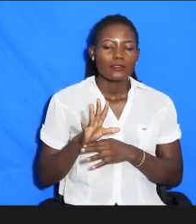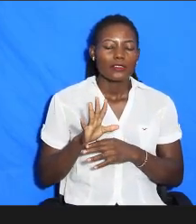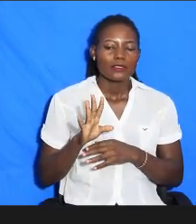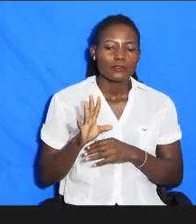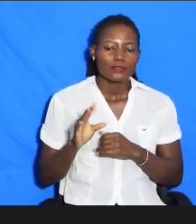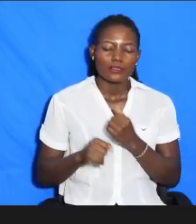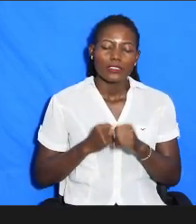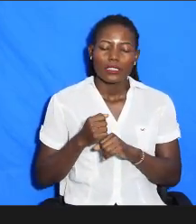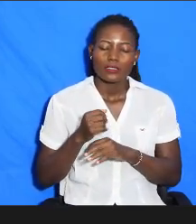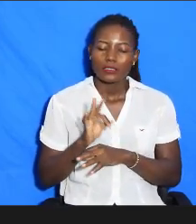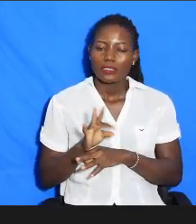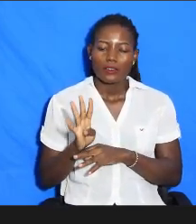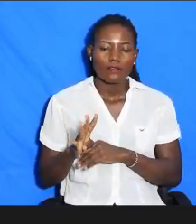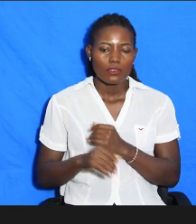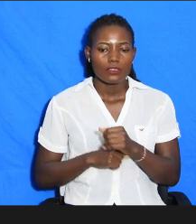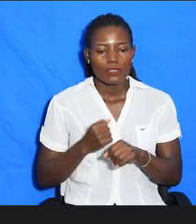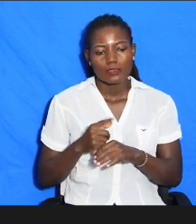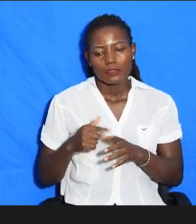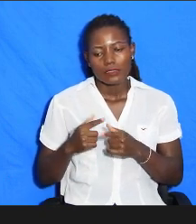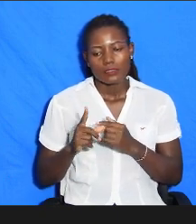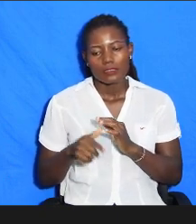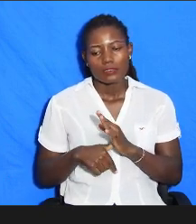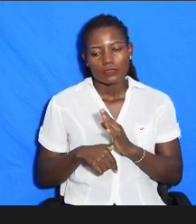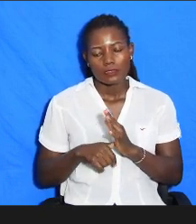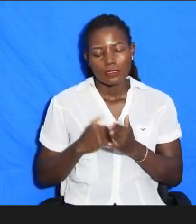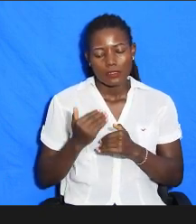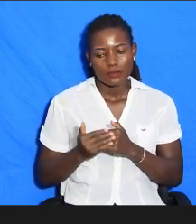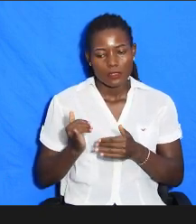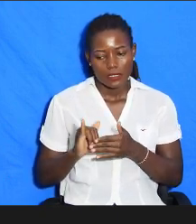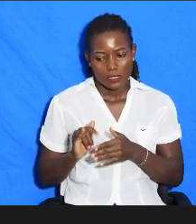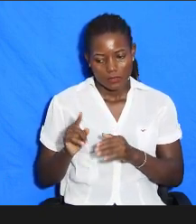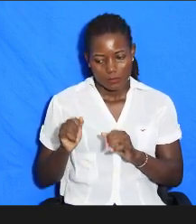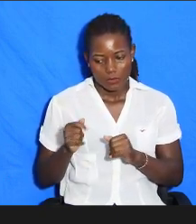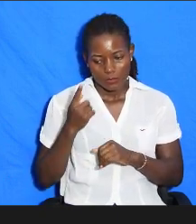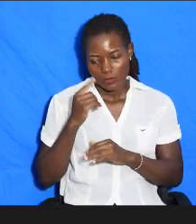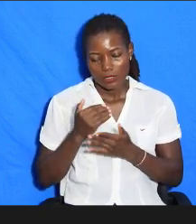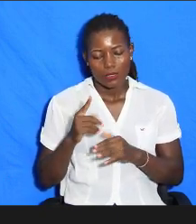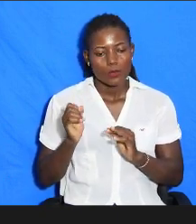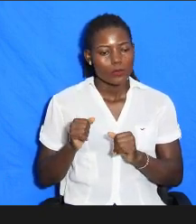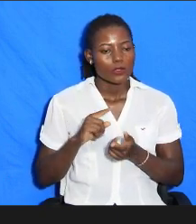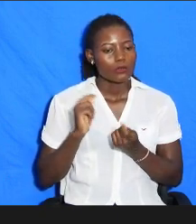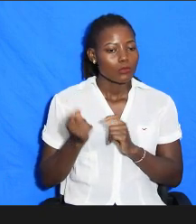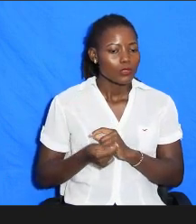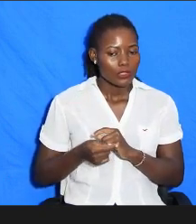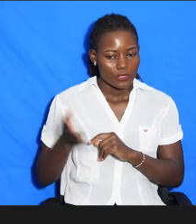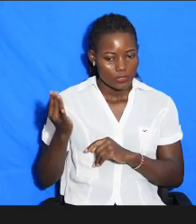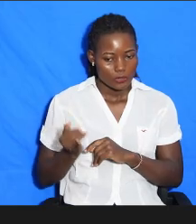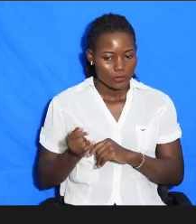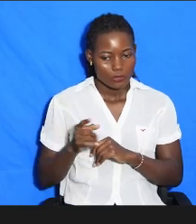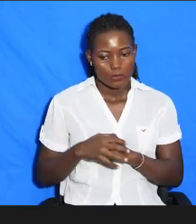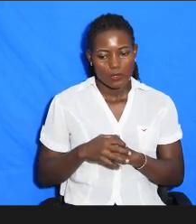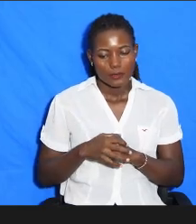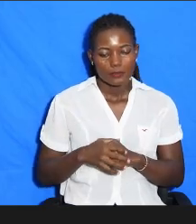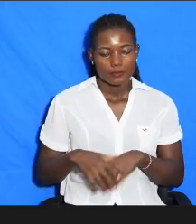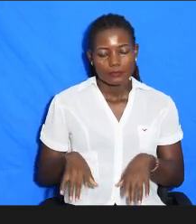or 3 years or 4 years. Then after that, you can see, okay, now someone is able to change because, okay, maybe they've been stagnating for the past